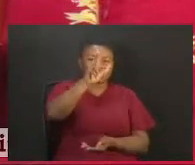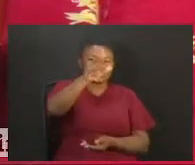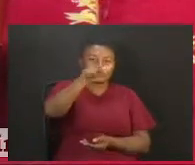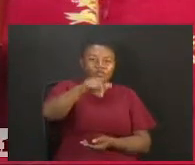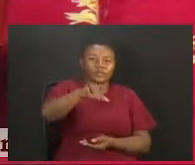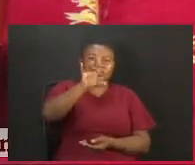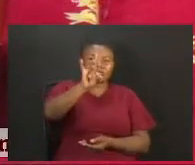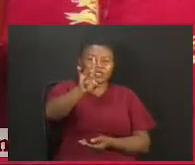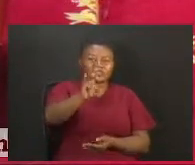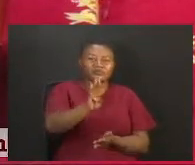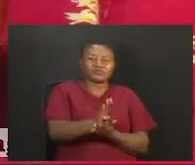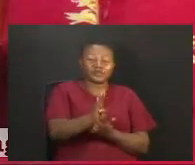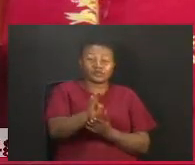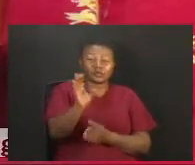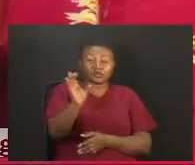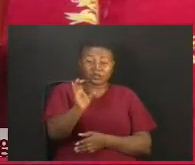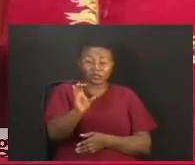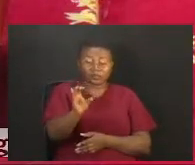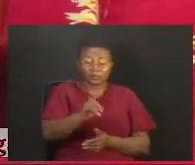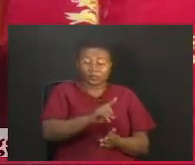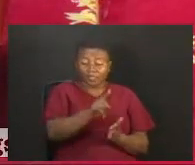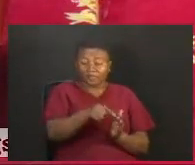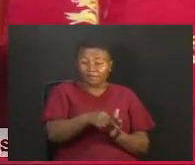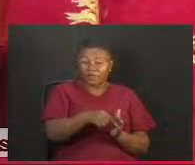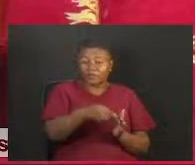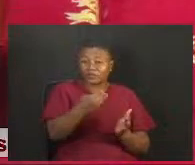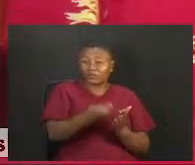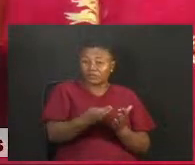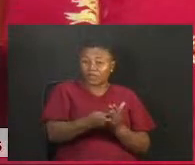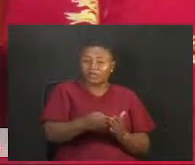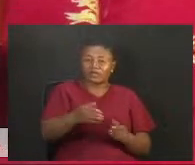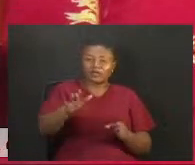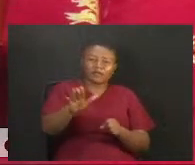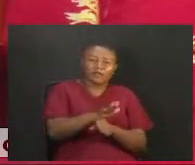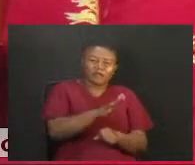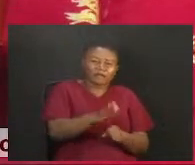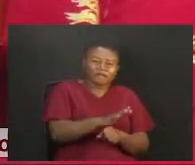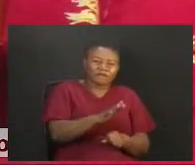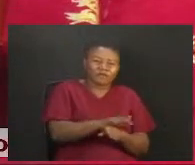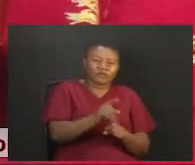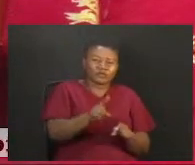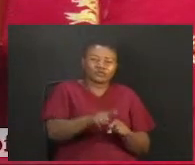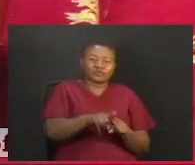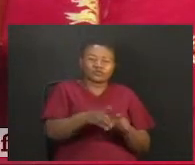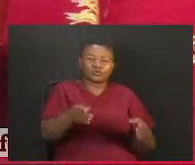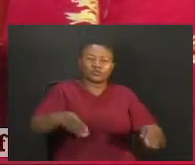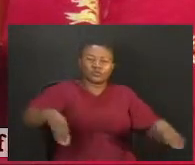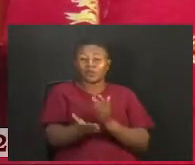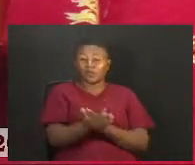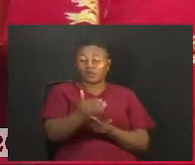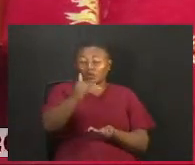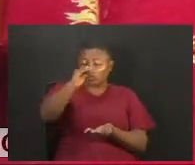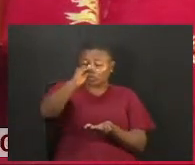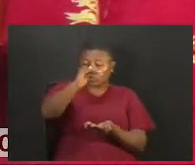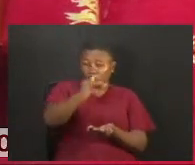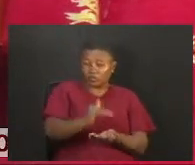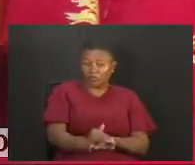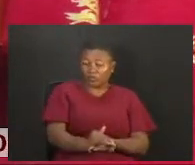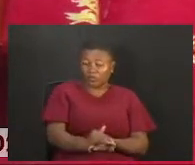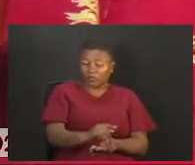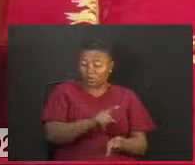Mr. Speaker, this amount is enough to close the revenue shortfalls from the removal of the